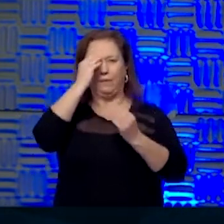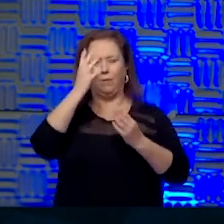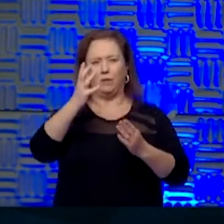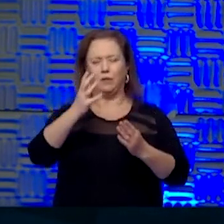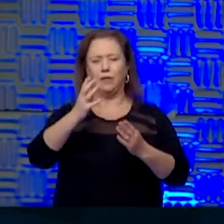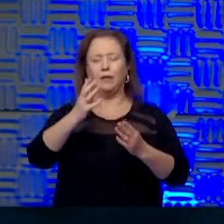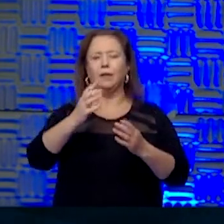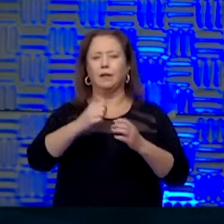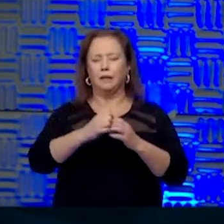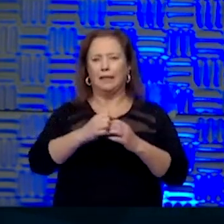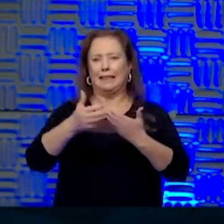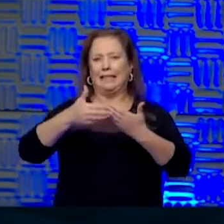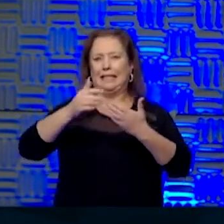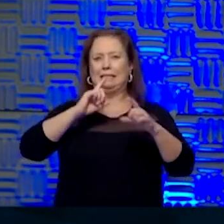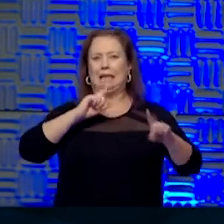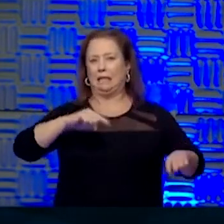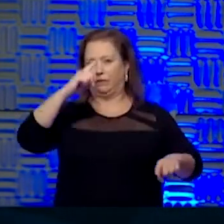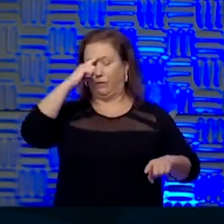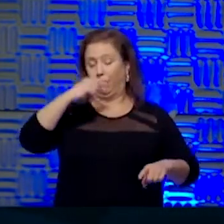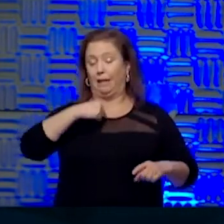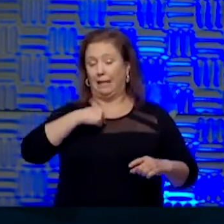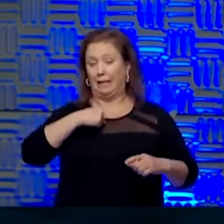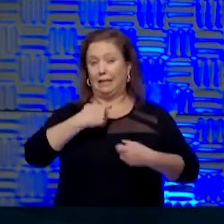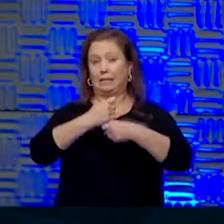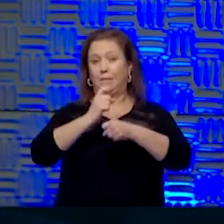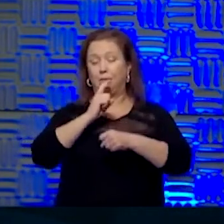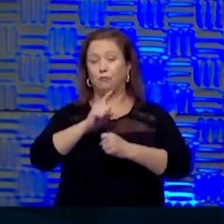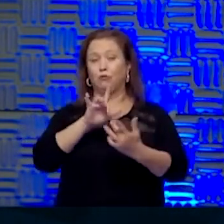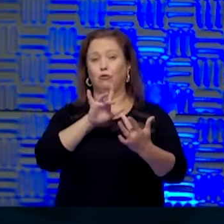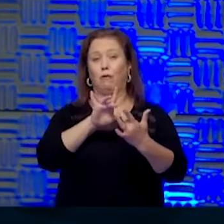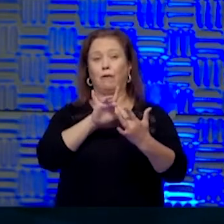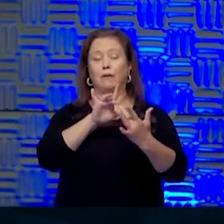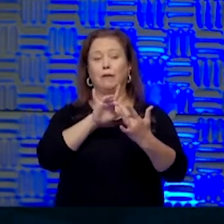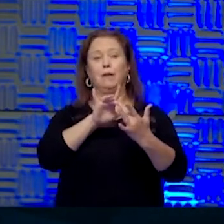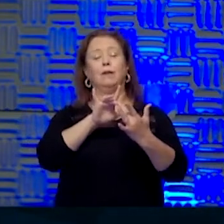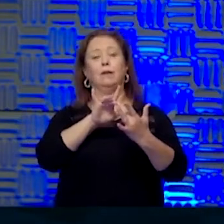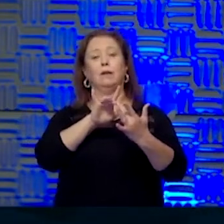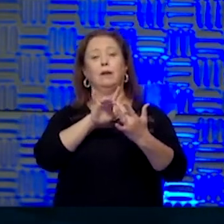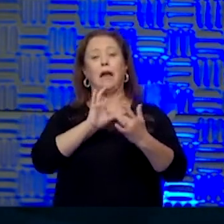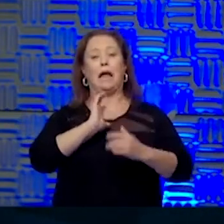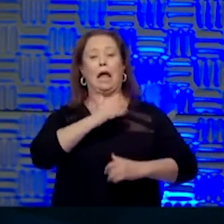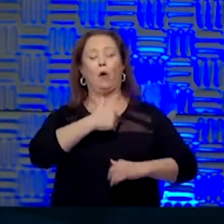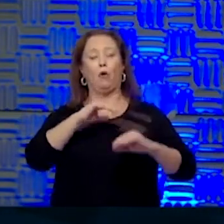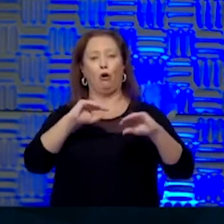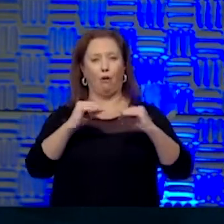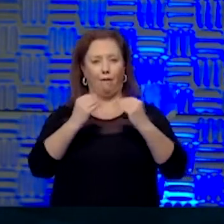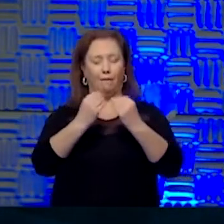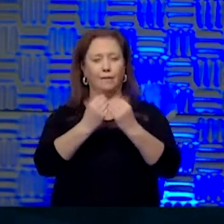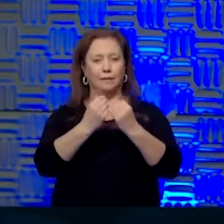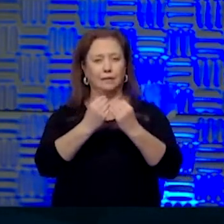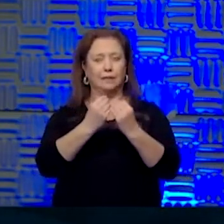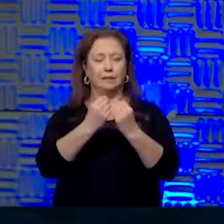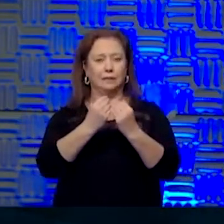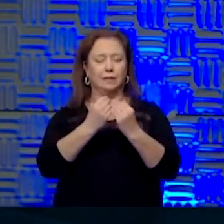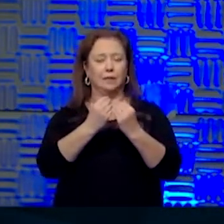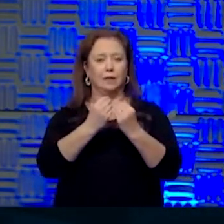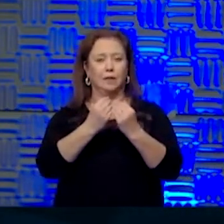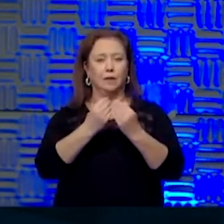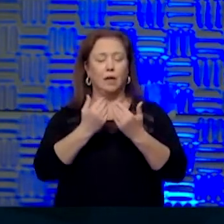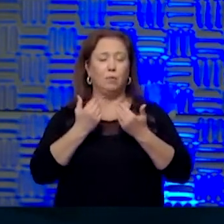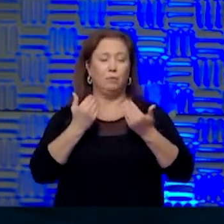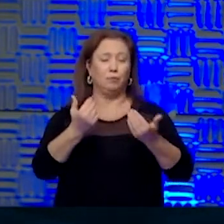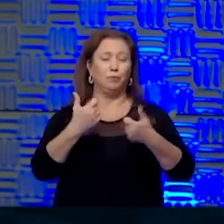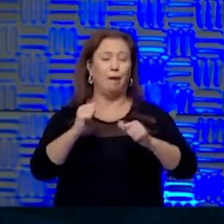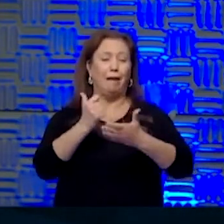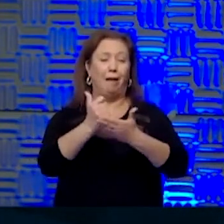the easy answer for me to give is make sure you contact our office, and we will go to bat to try